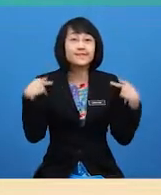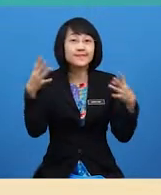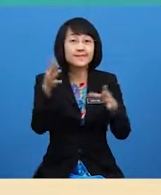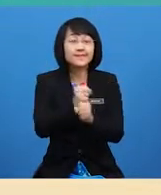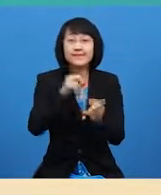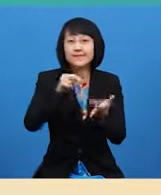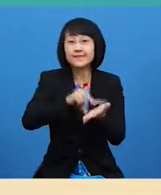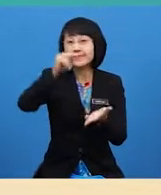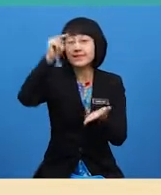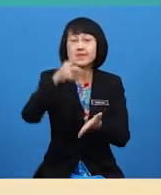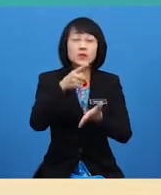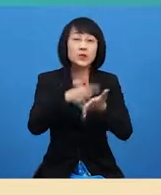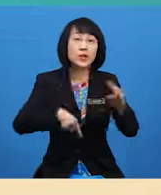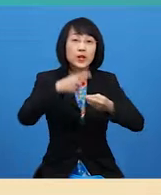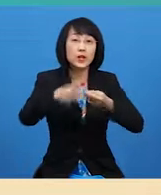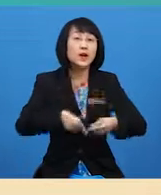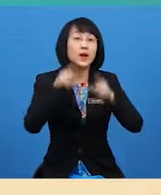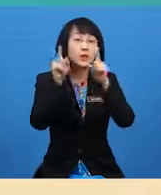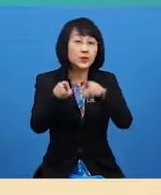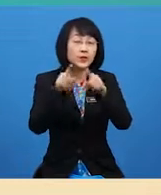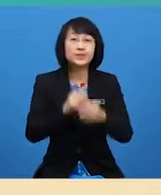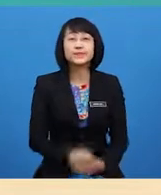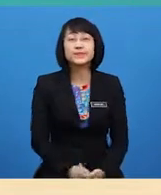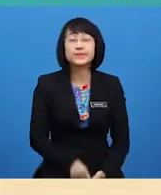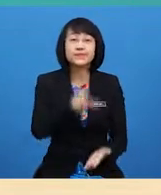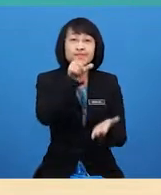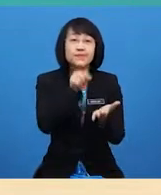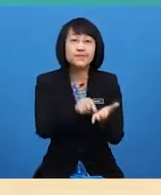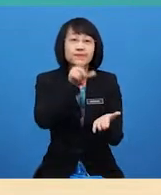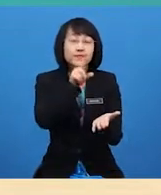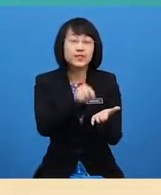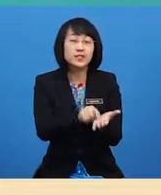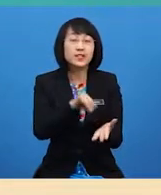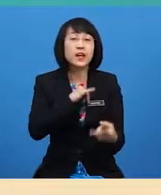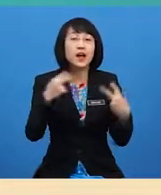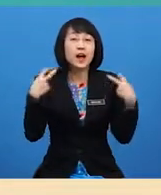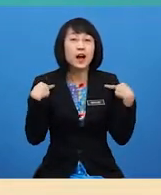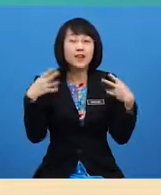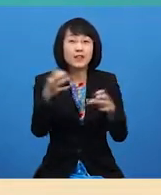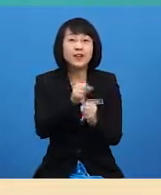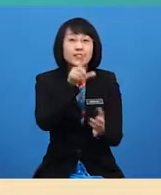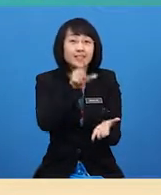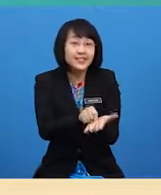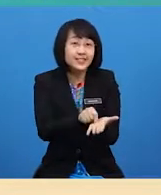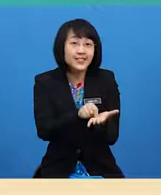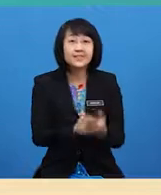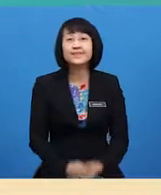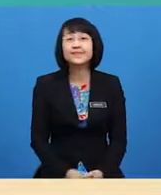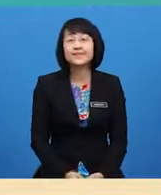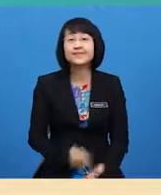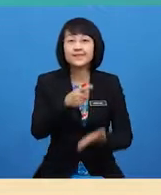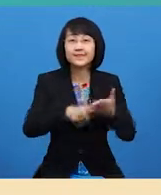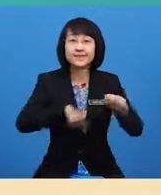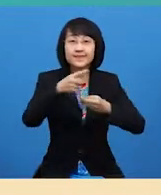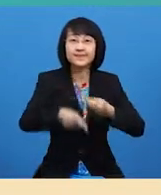got noodle. What about you? Chicken, chicken, I've got chicken.